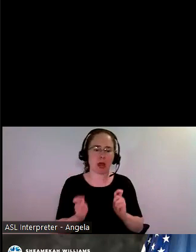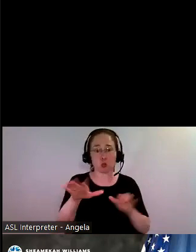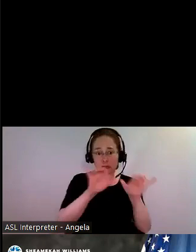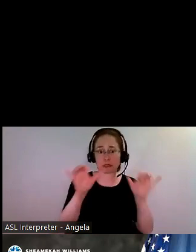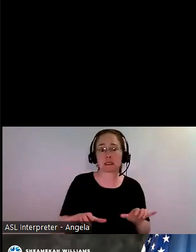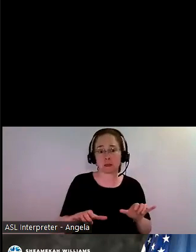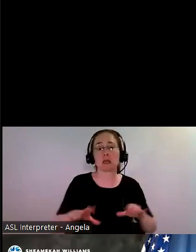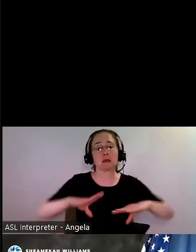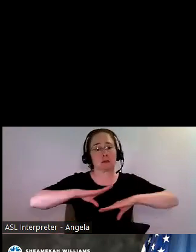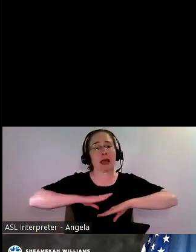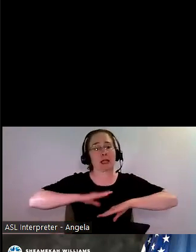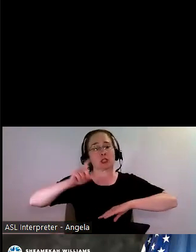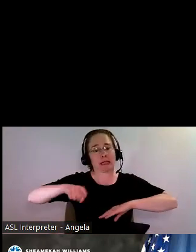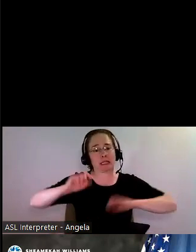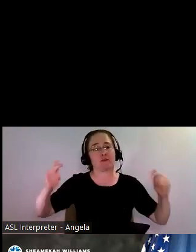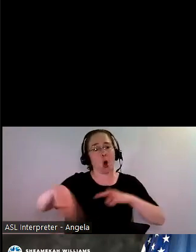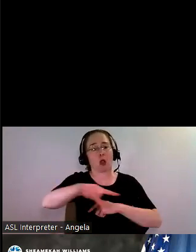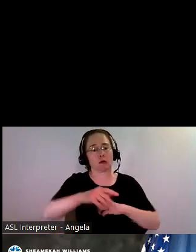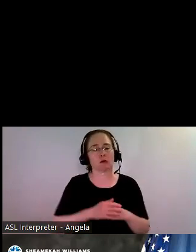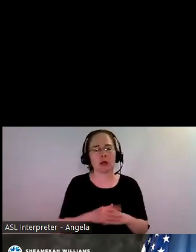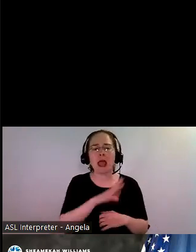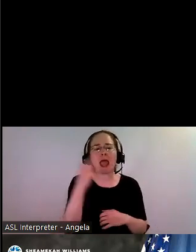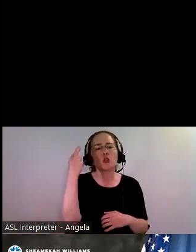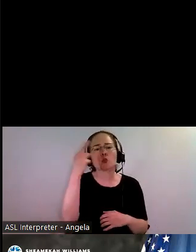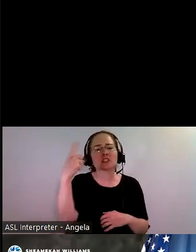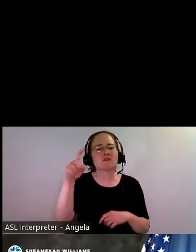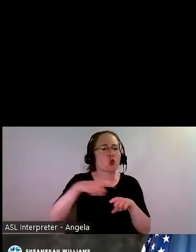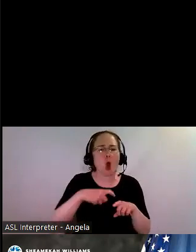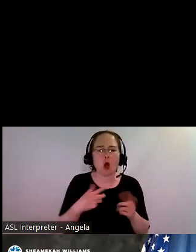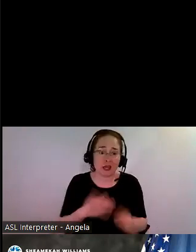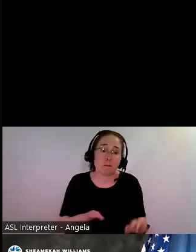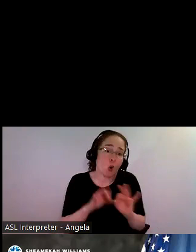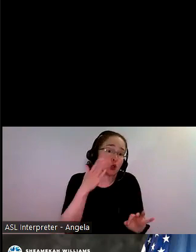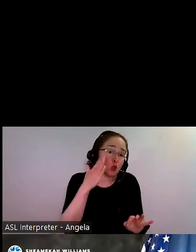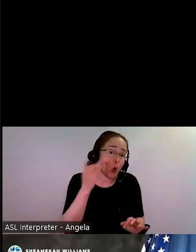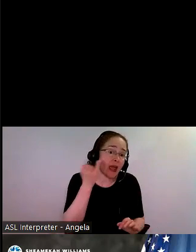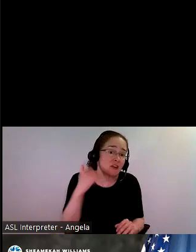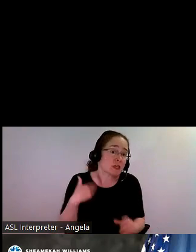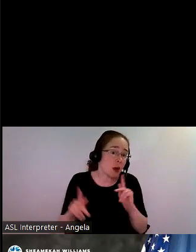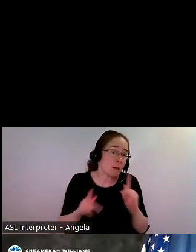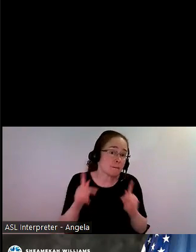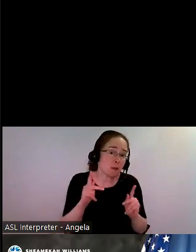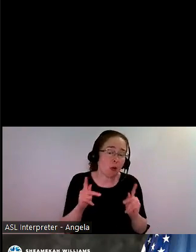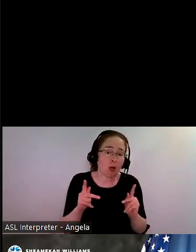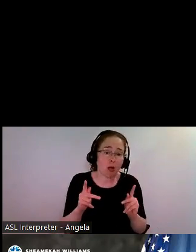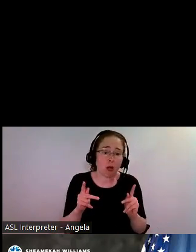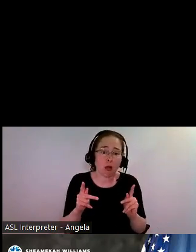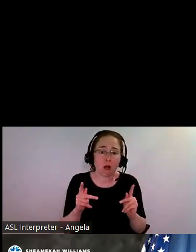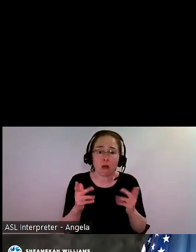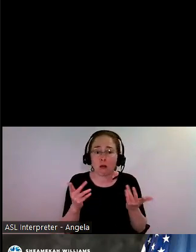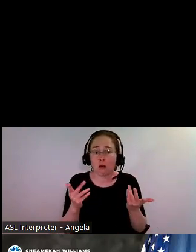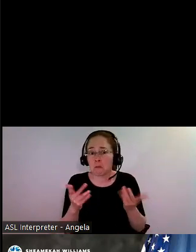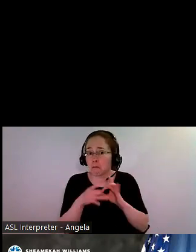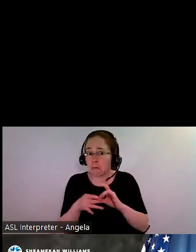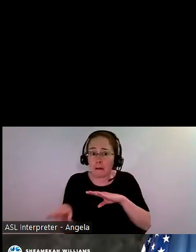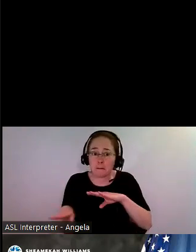meet the needs of all. And then also a reason for the call. It's important for us to know if our young people were this was violent behavior, what